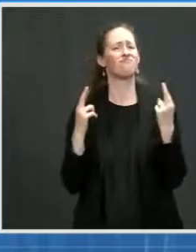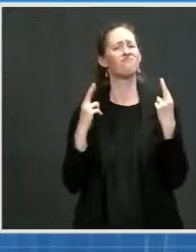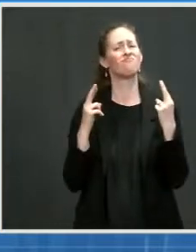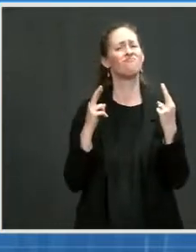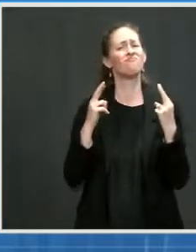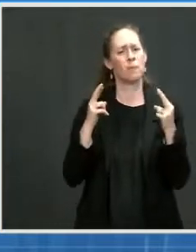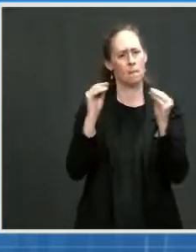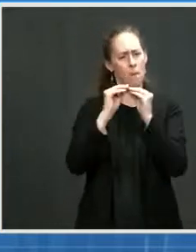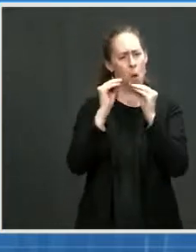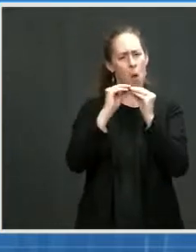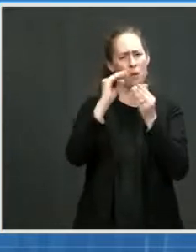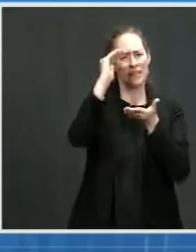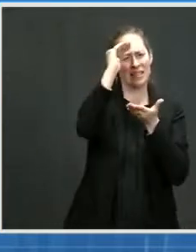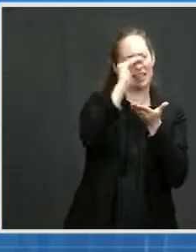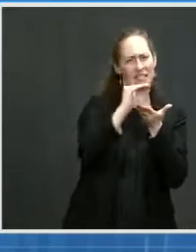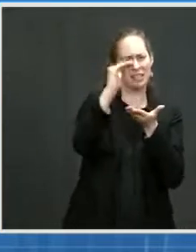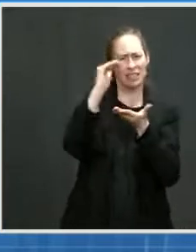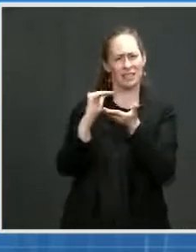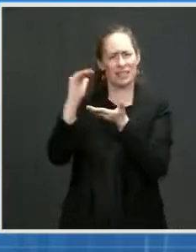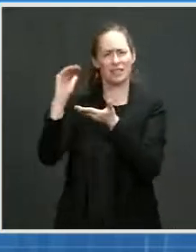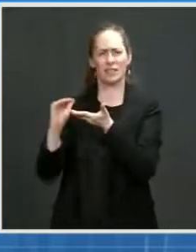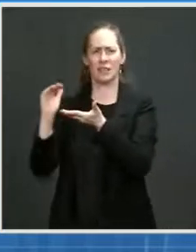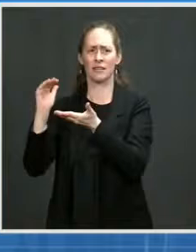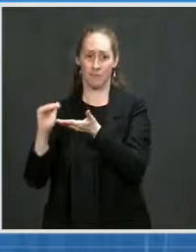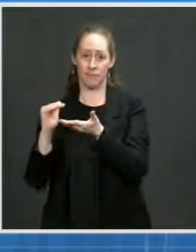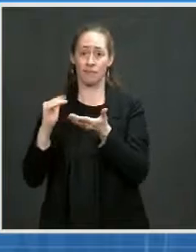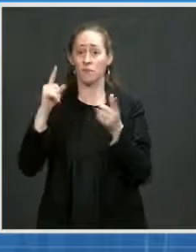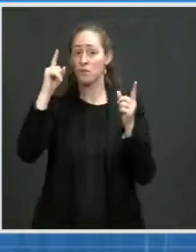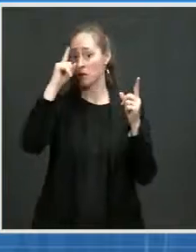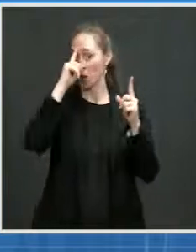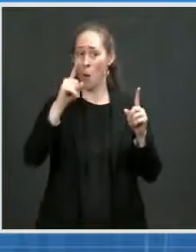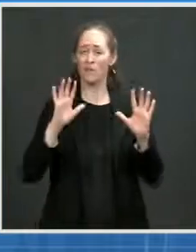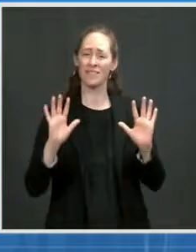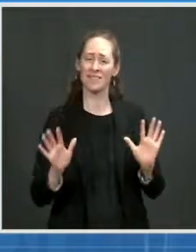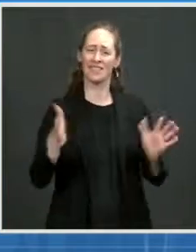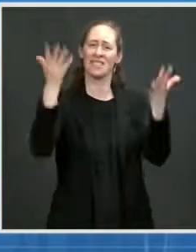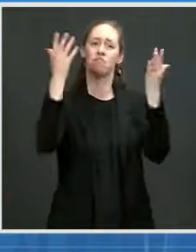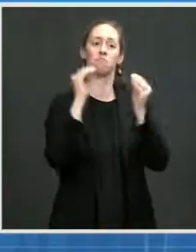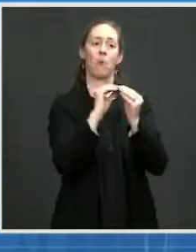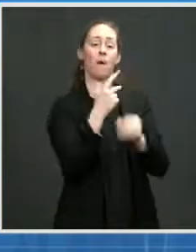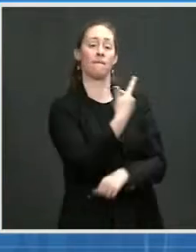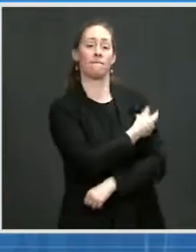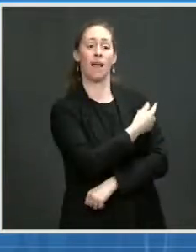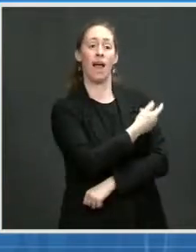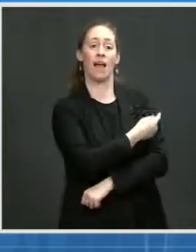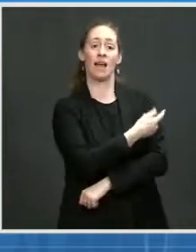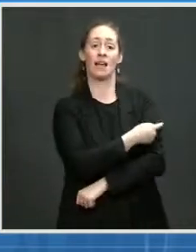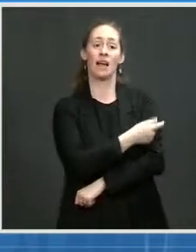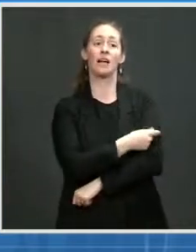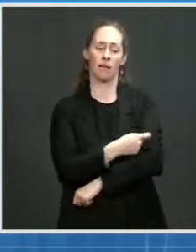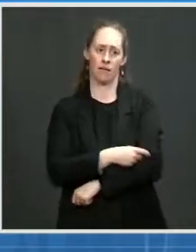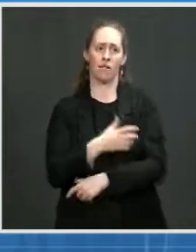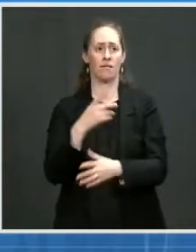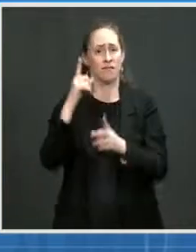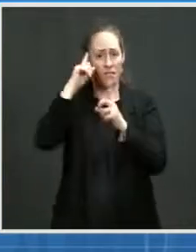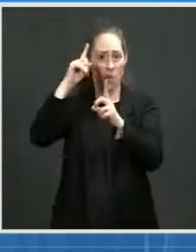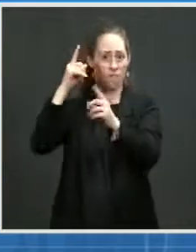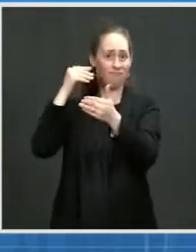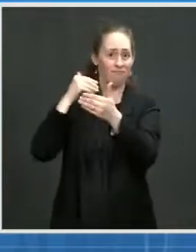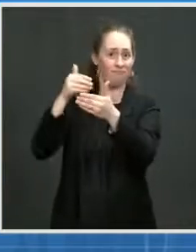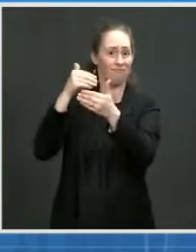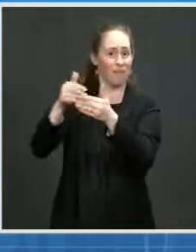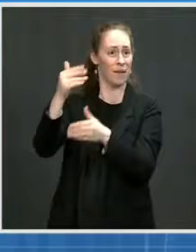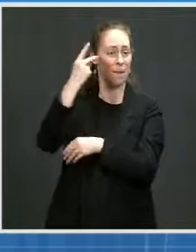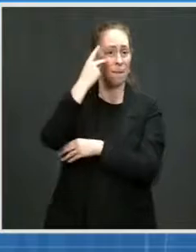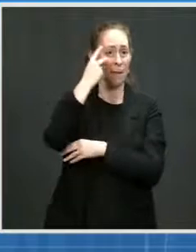as vaccination scales up. This coming weekend is Memorial Day. I know that many of you are looking forward to spending time with